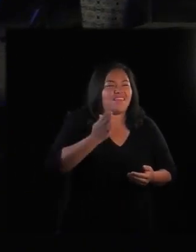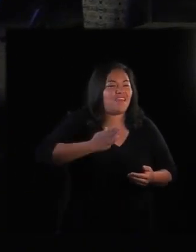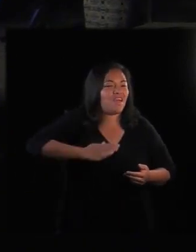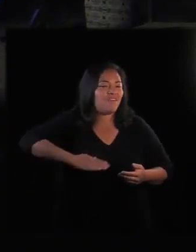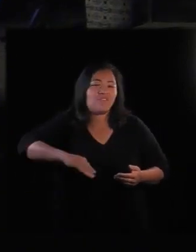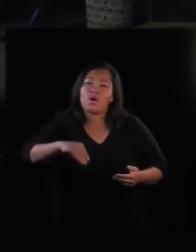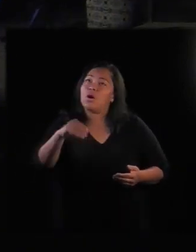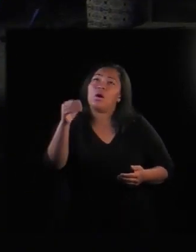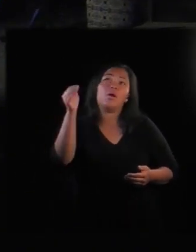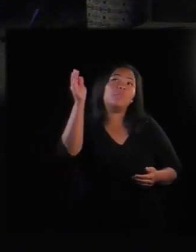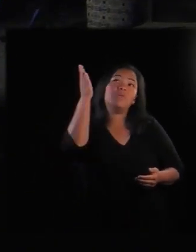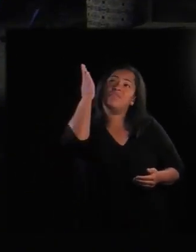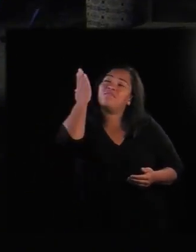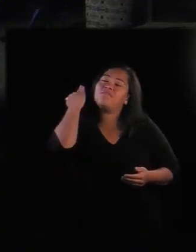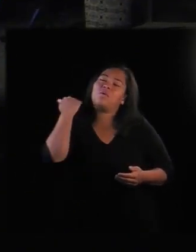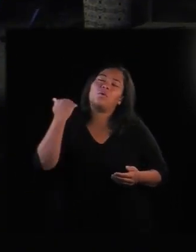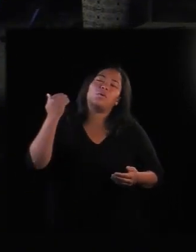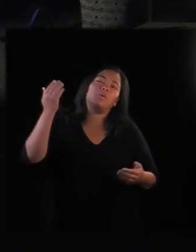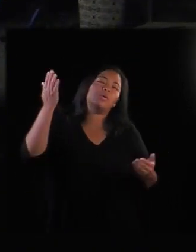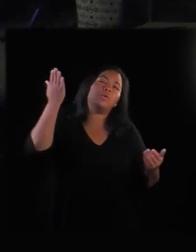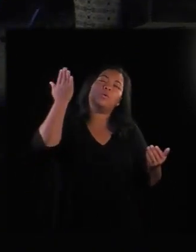like never